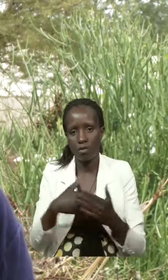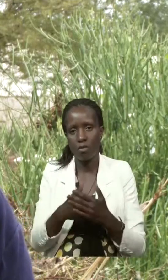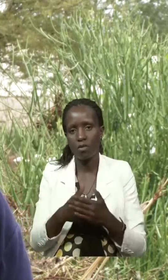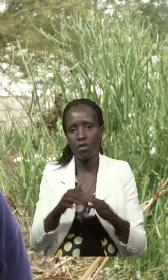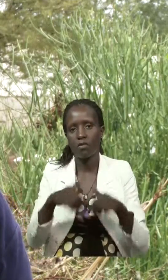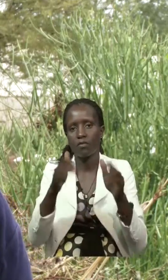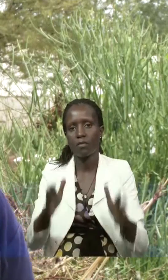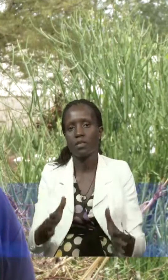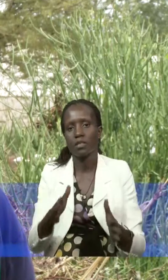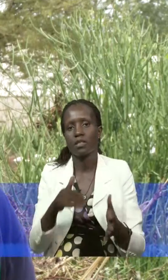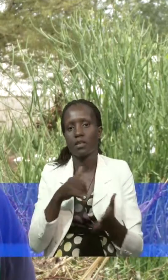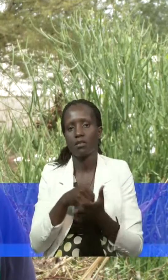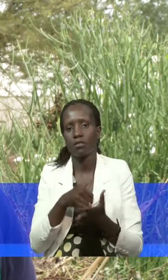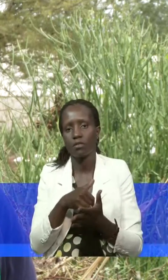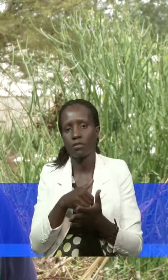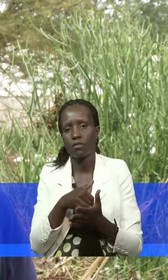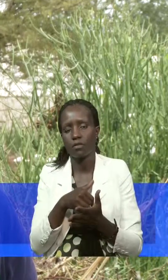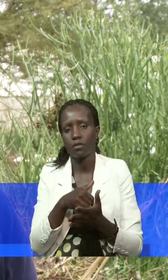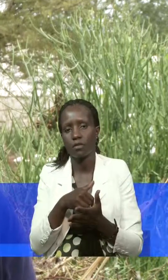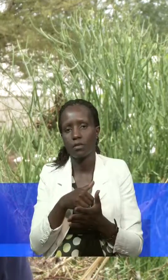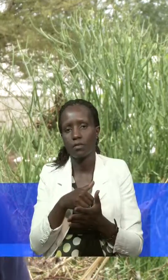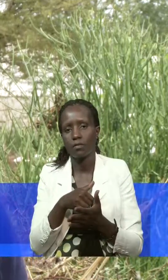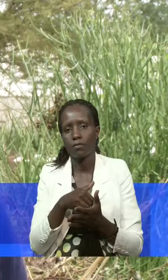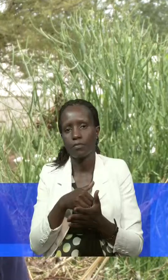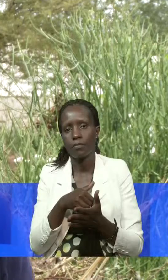the farmers. We involve the